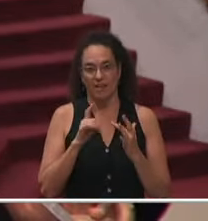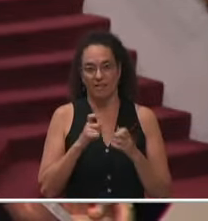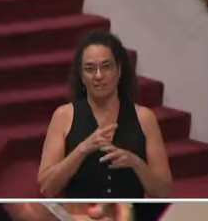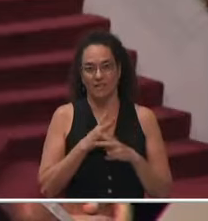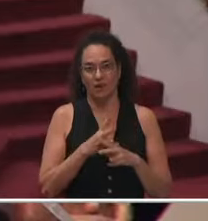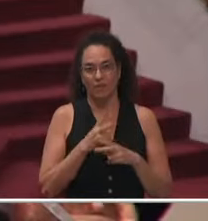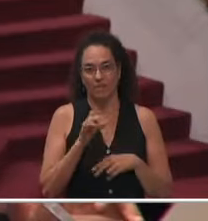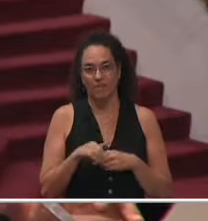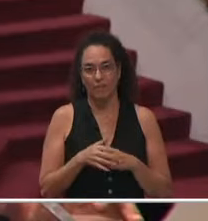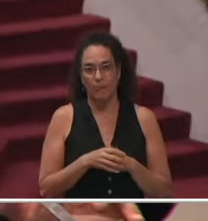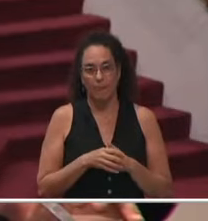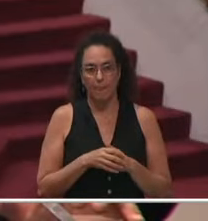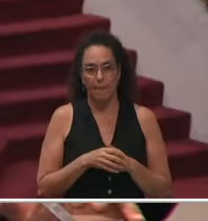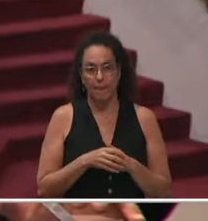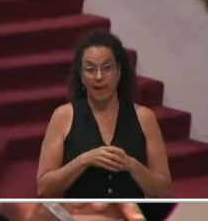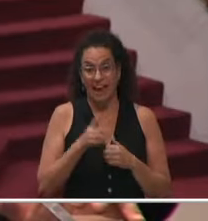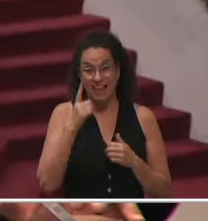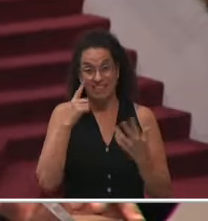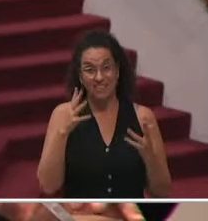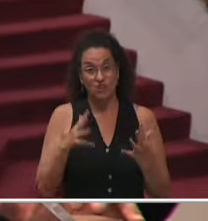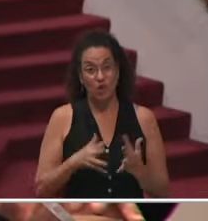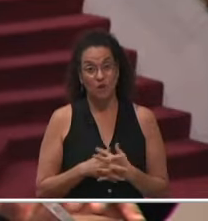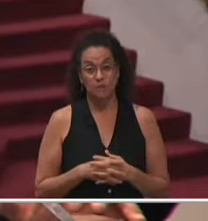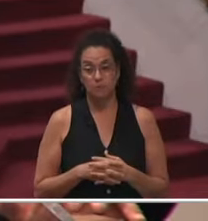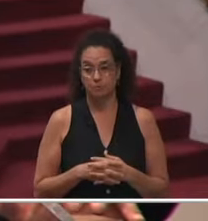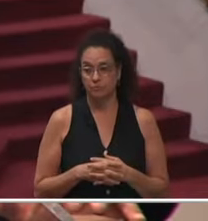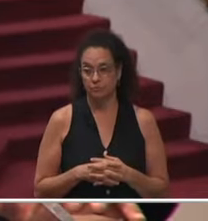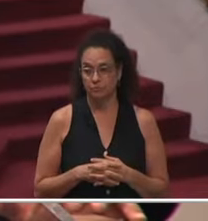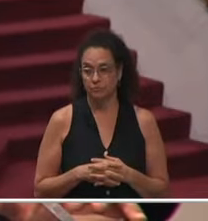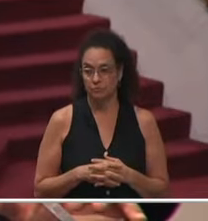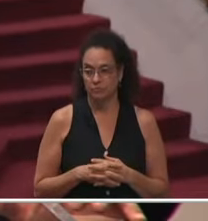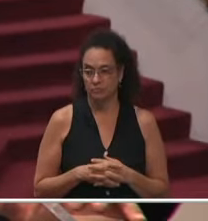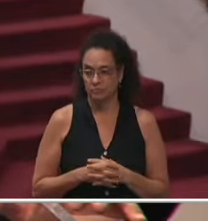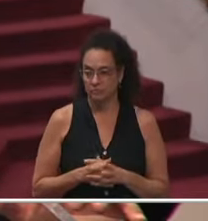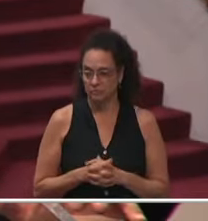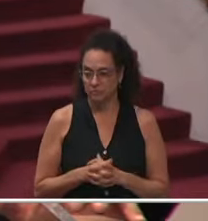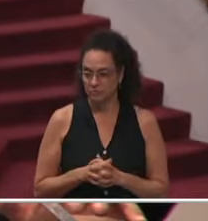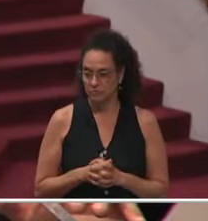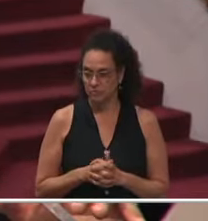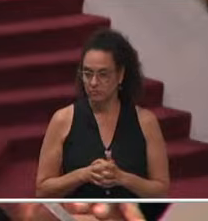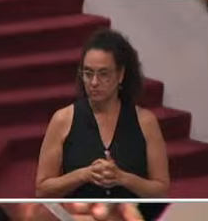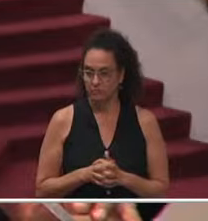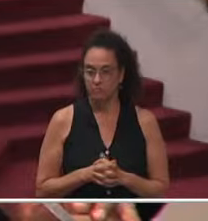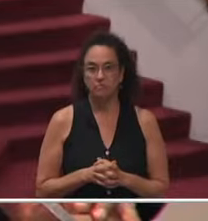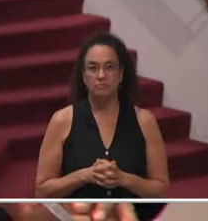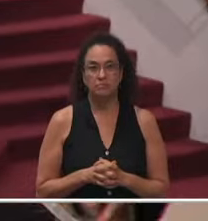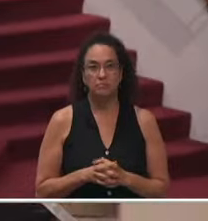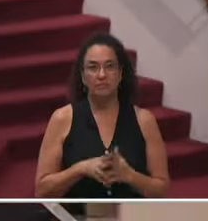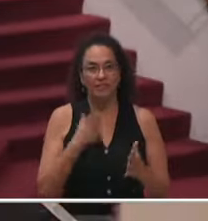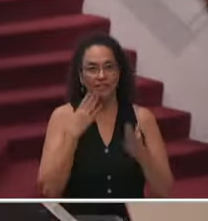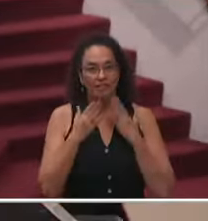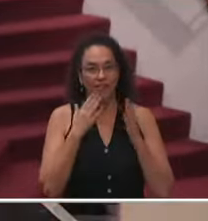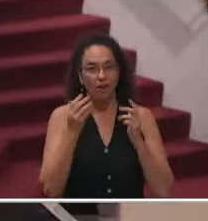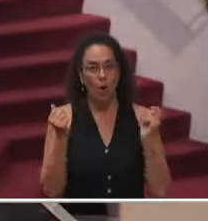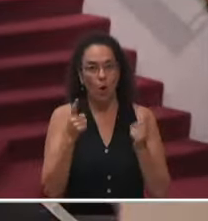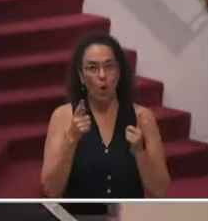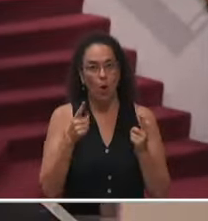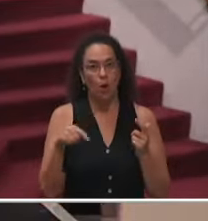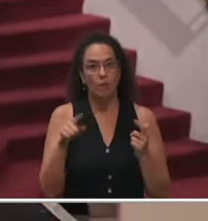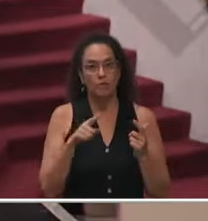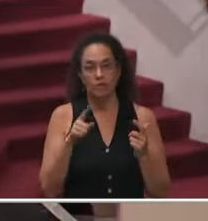of. And I think that's about all that I have for you today. Again, thank you all. And for those of us who